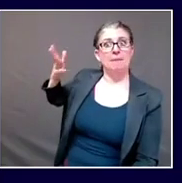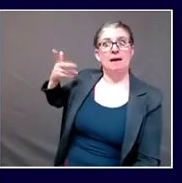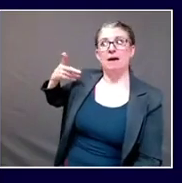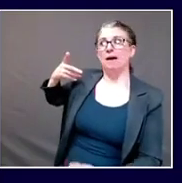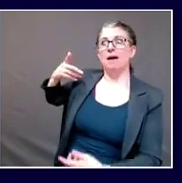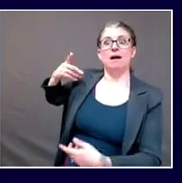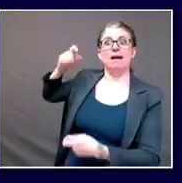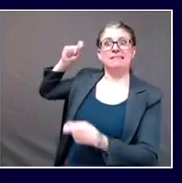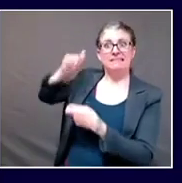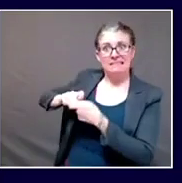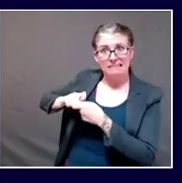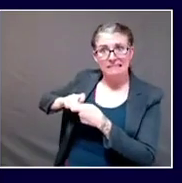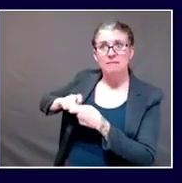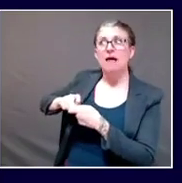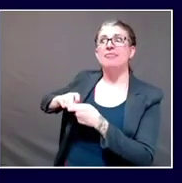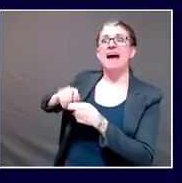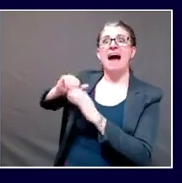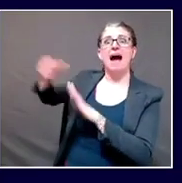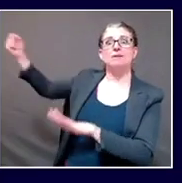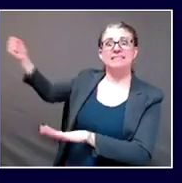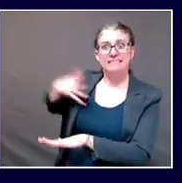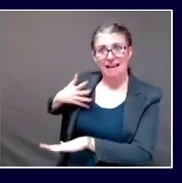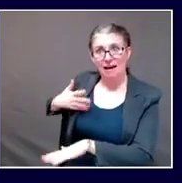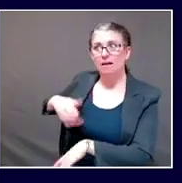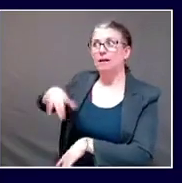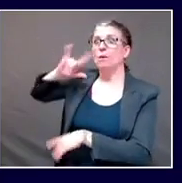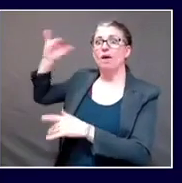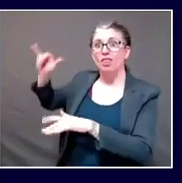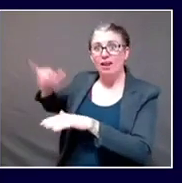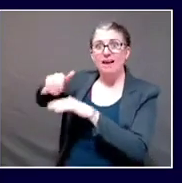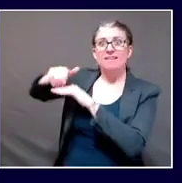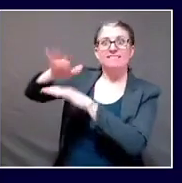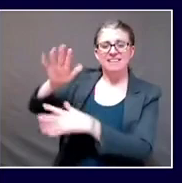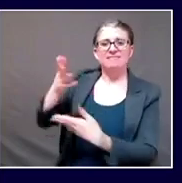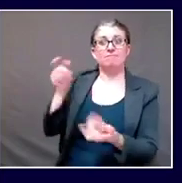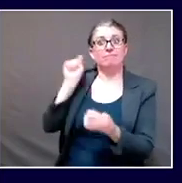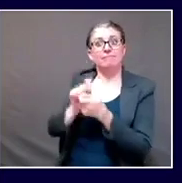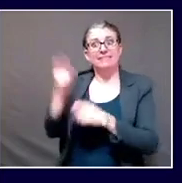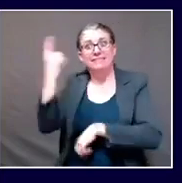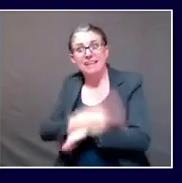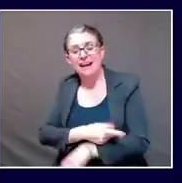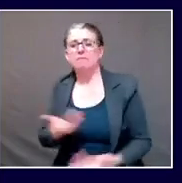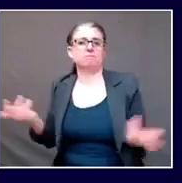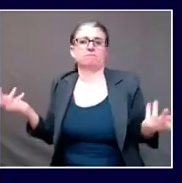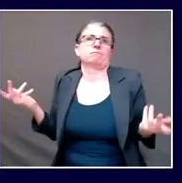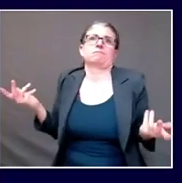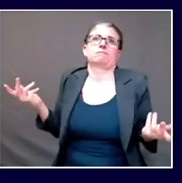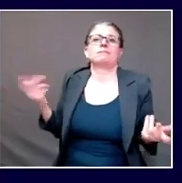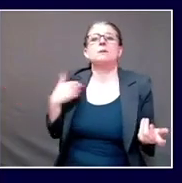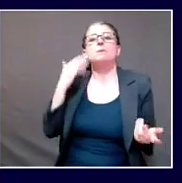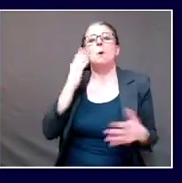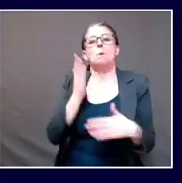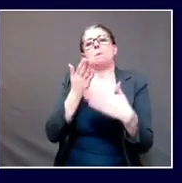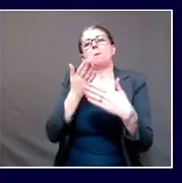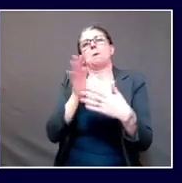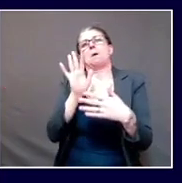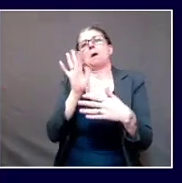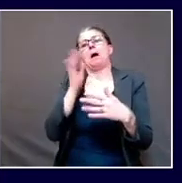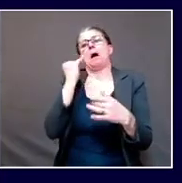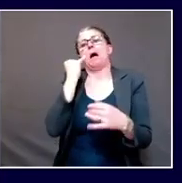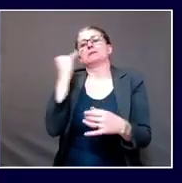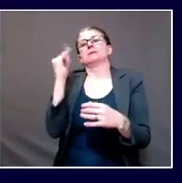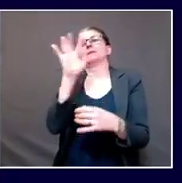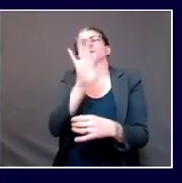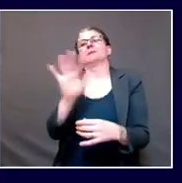of when it might happen. And of course we are ready to take the baton. We've been running for a while now when we're ready to have the baton pass to us